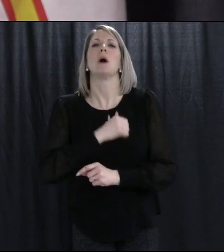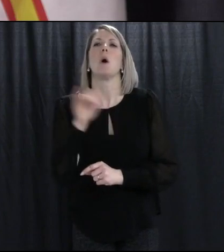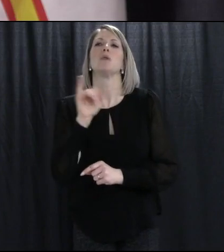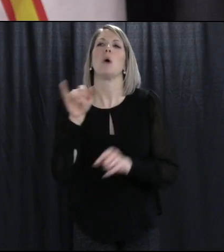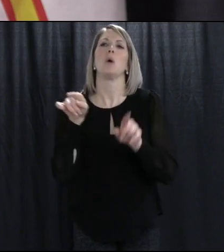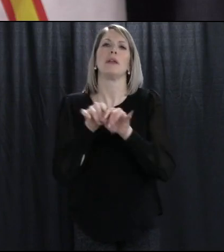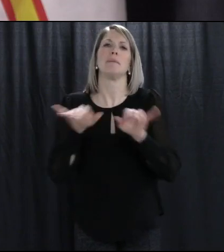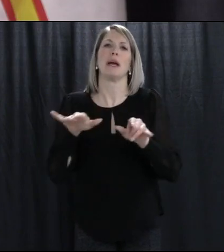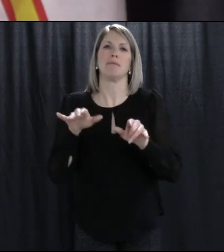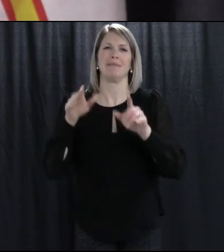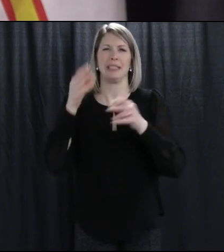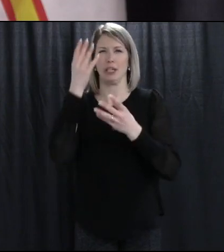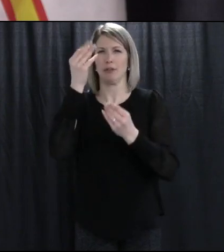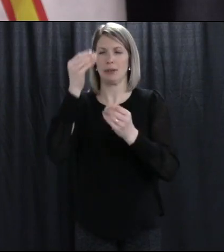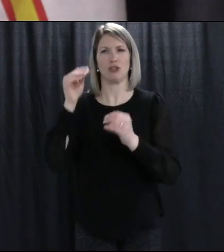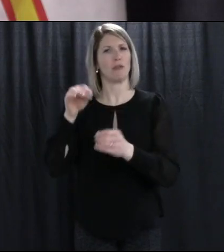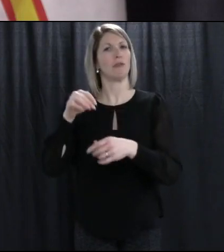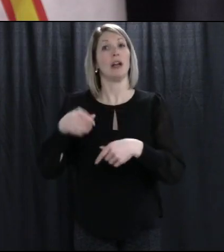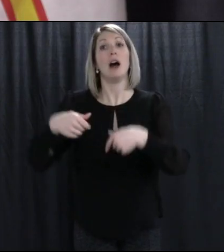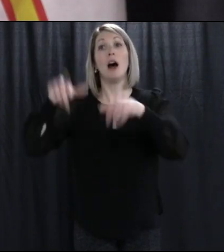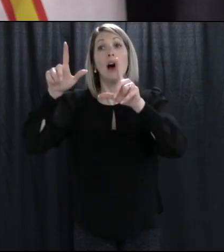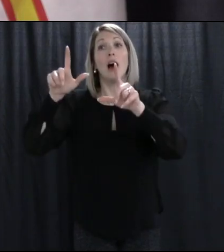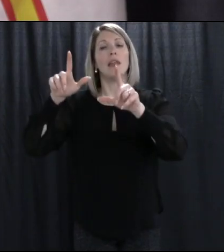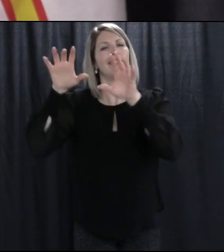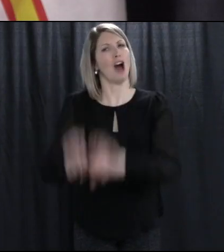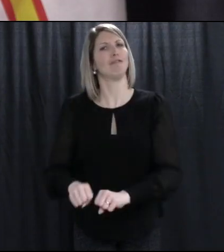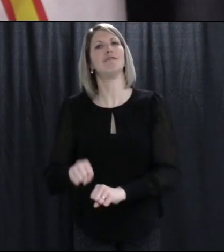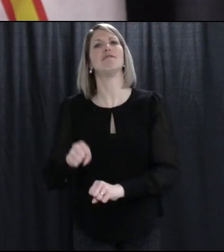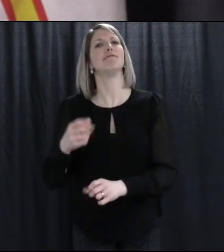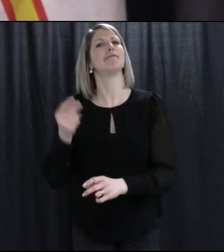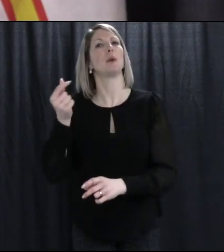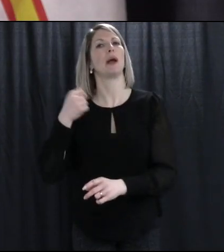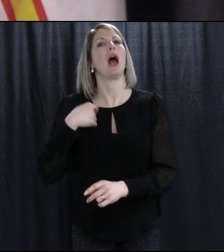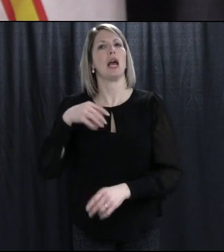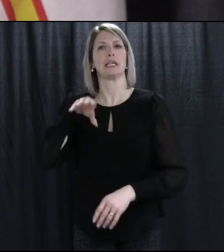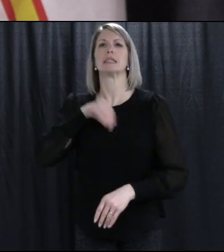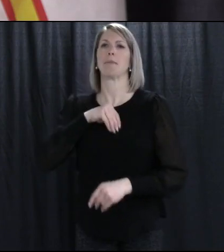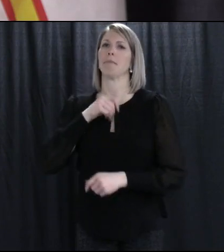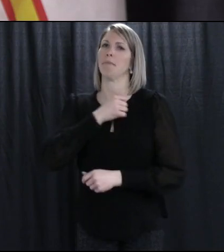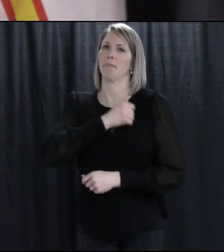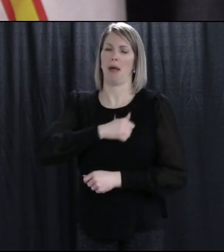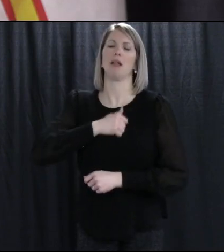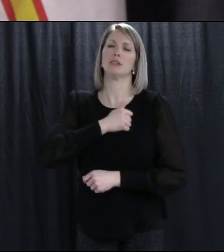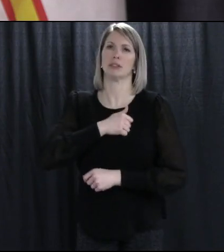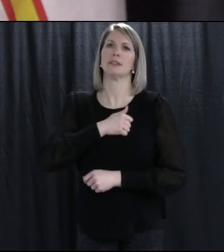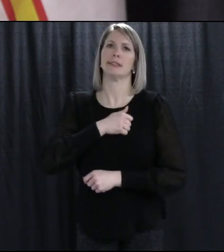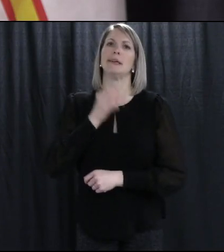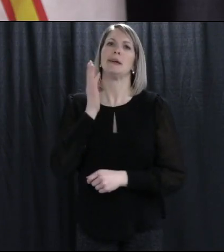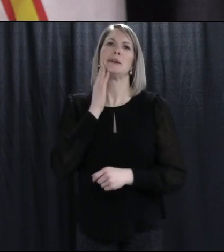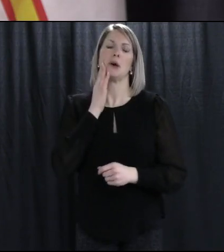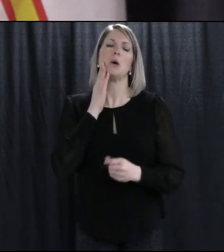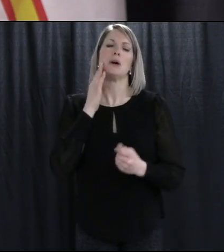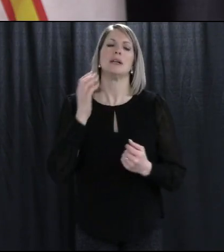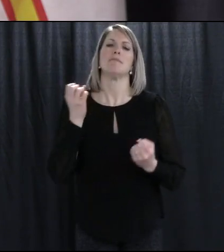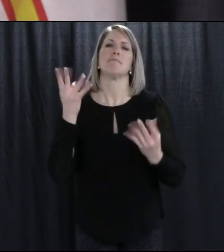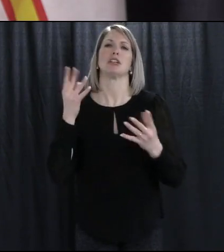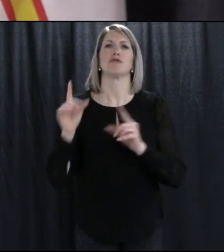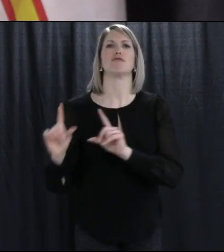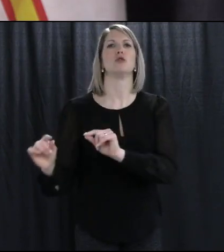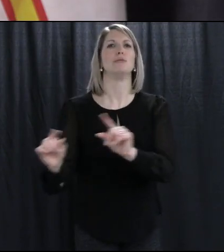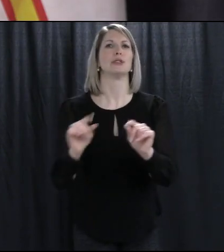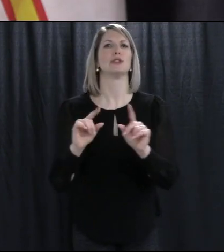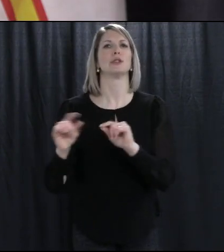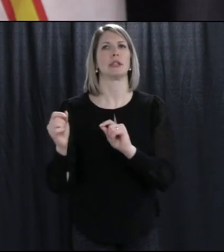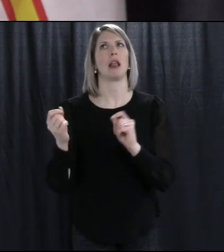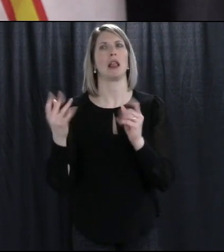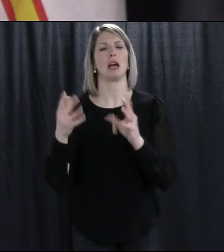site, the post that he made. So, for my part, I accept that apology. There's a lot of information and a lot of comments